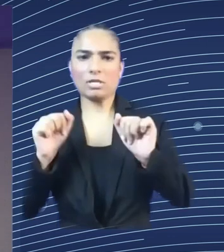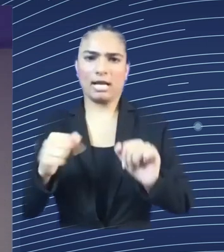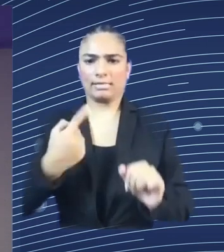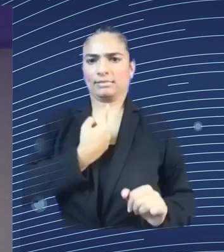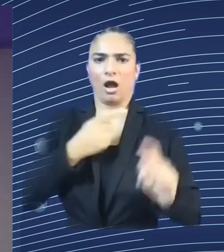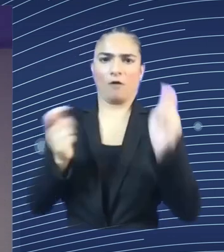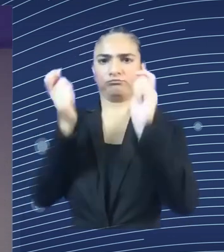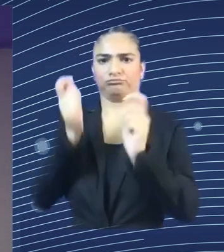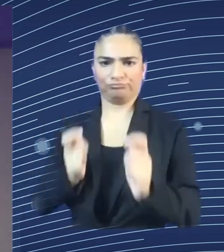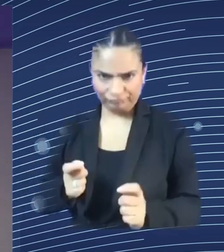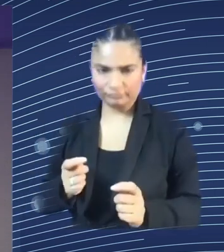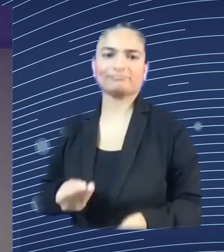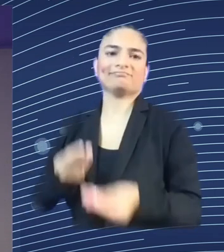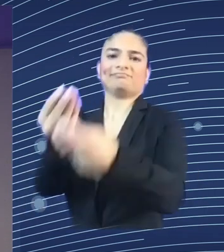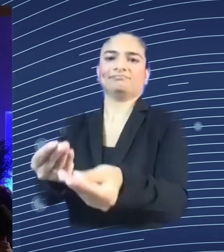We have a question here.